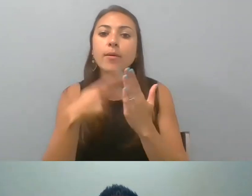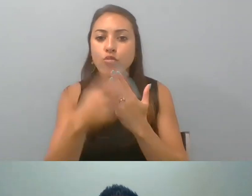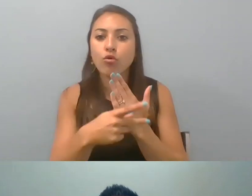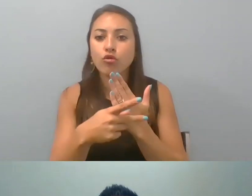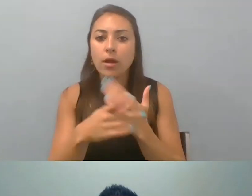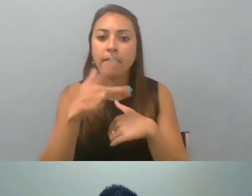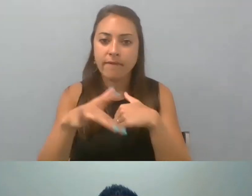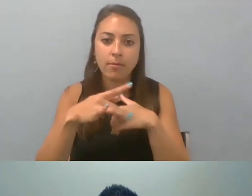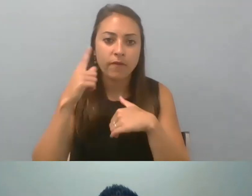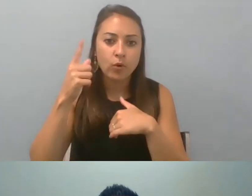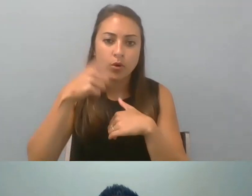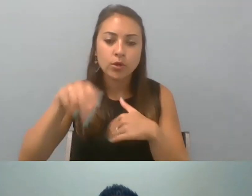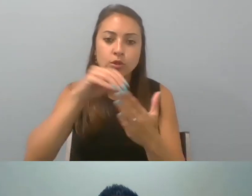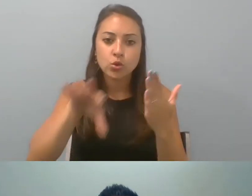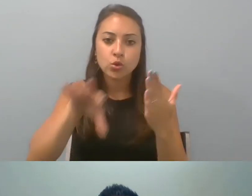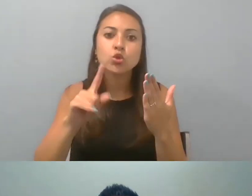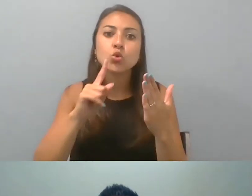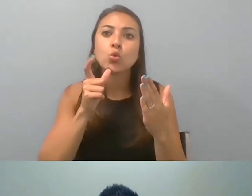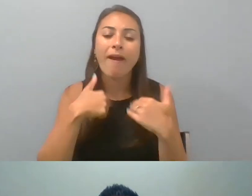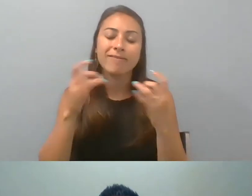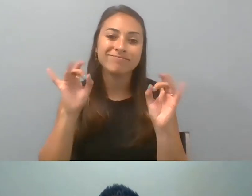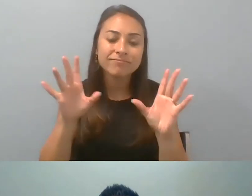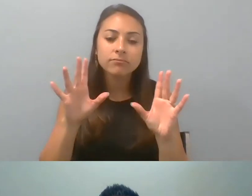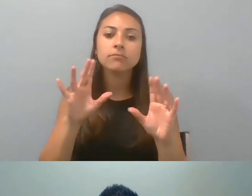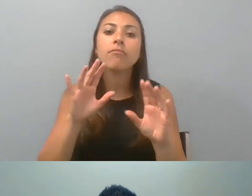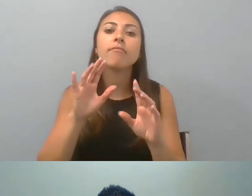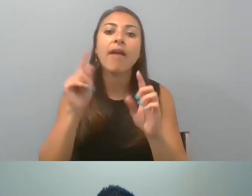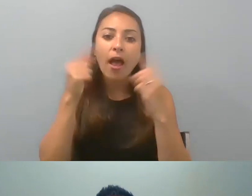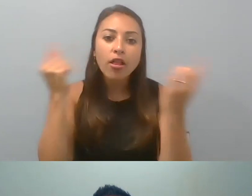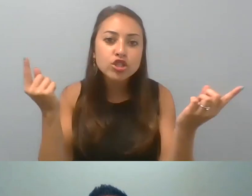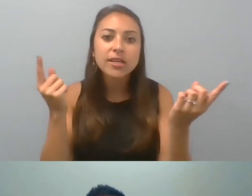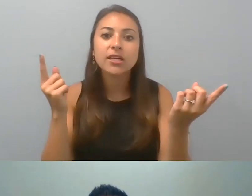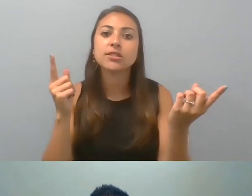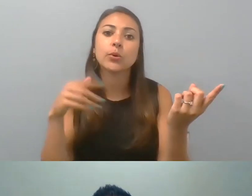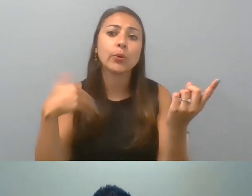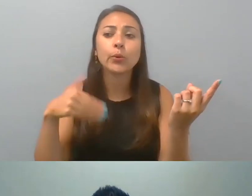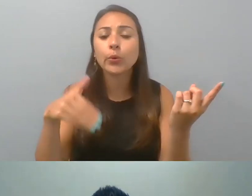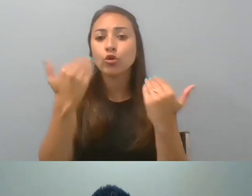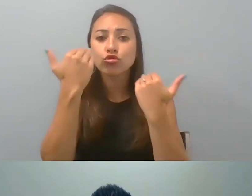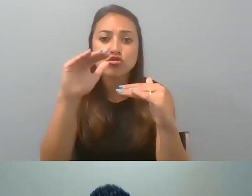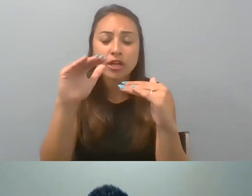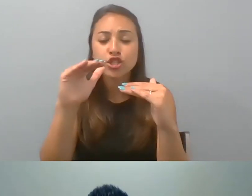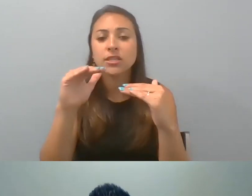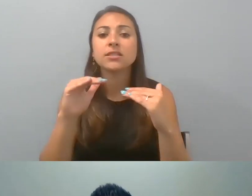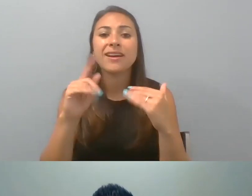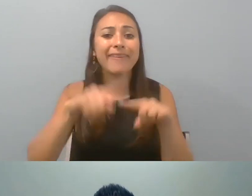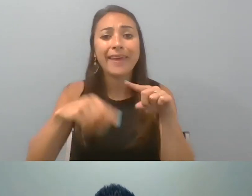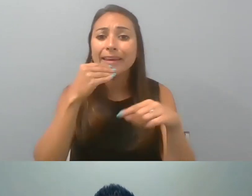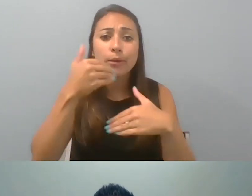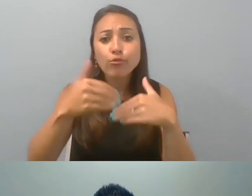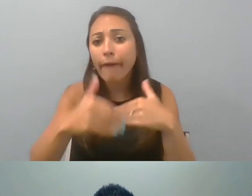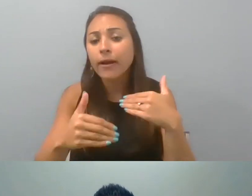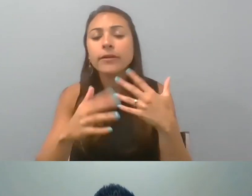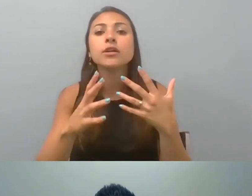available to students who have very severe allergies or severe dietary restrictions, celiac disease, Crohn's disease, where if